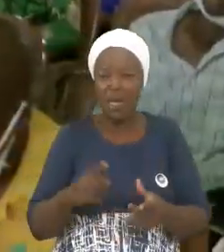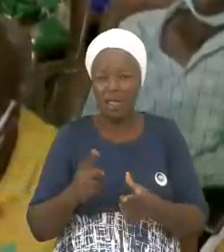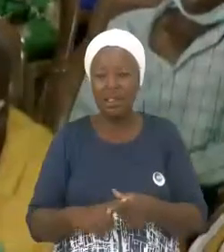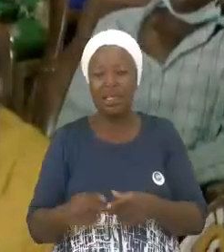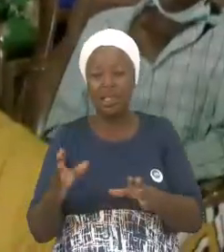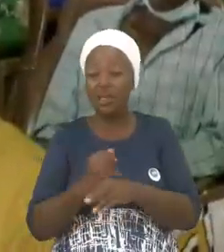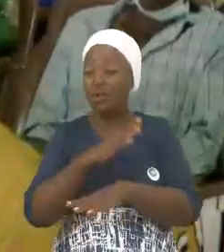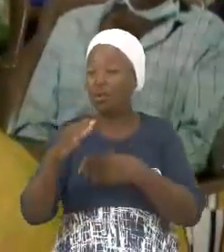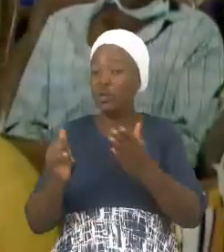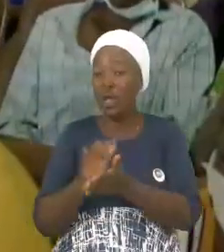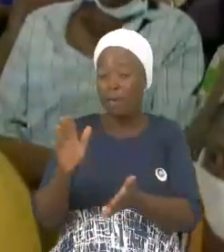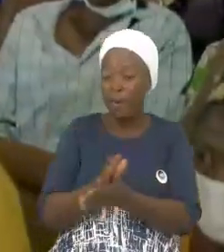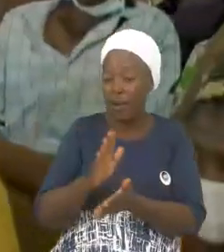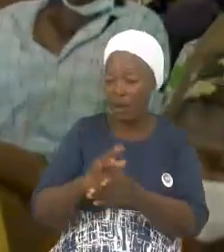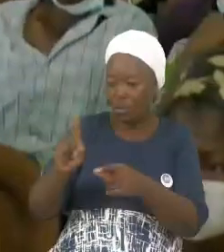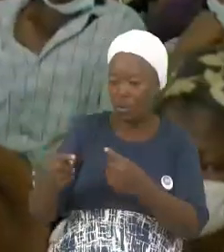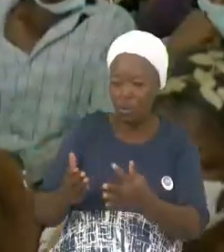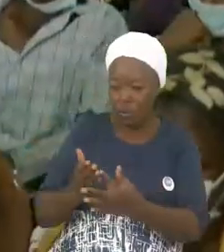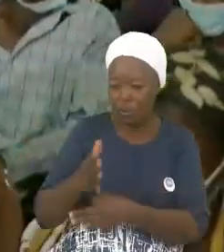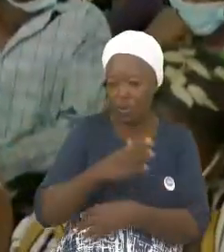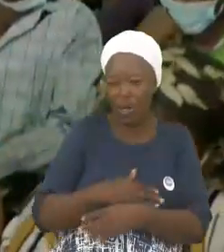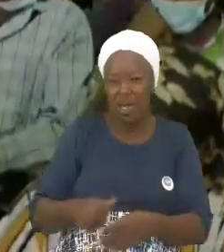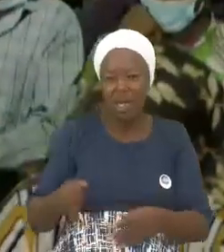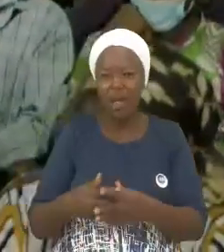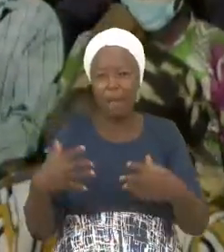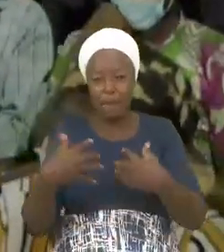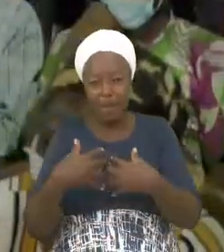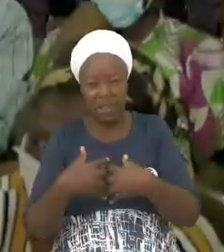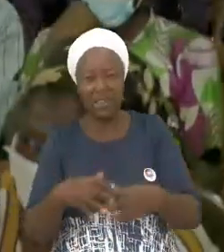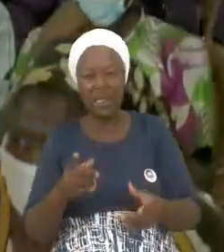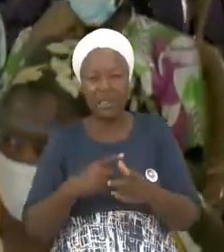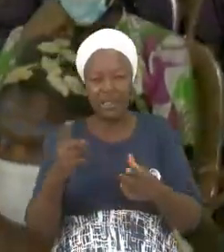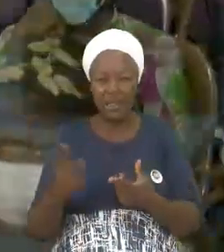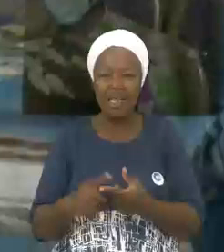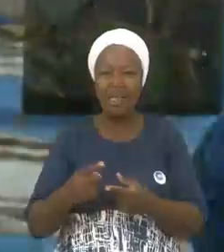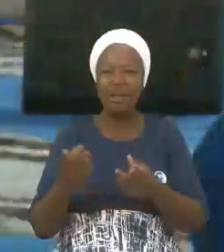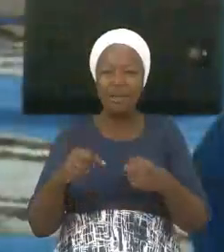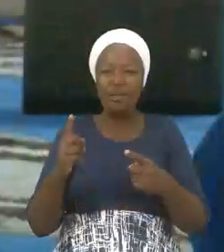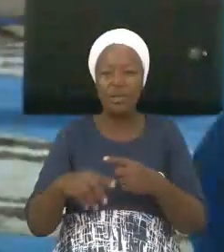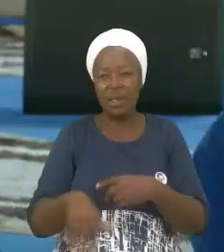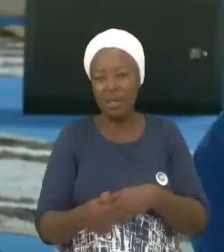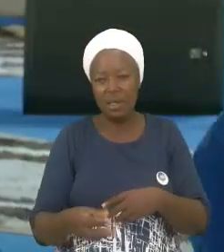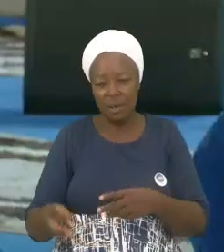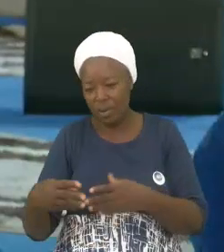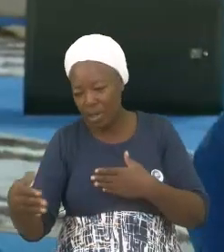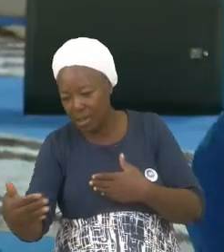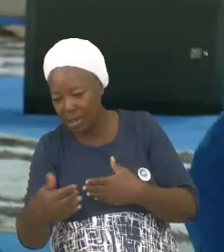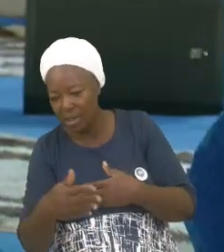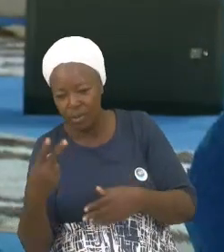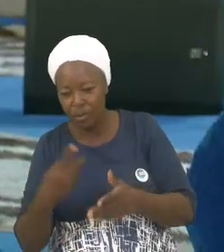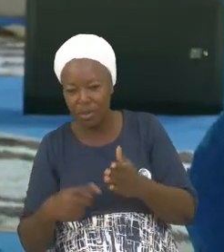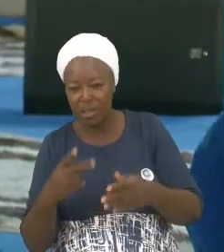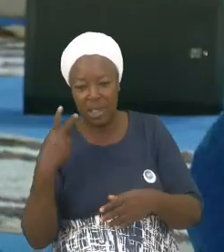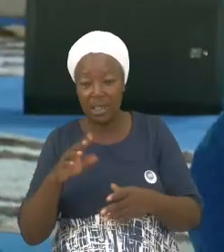paper and they pass through a particular machine, and then it comes to the other side, and that is no more